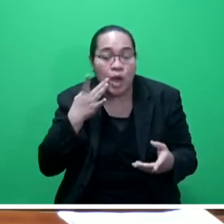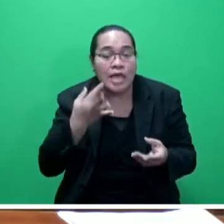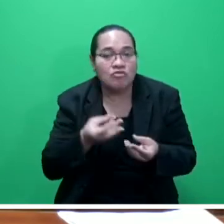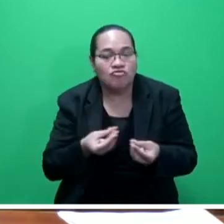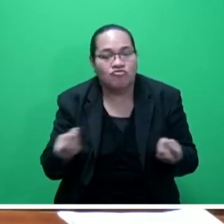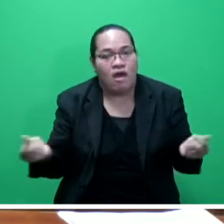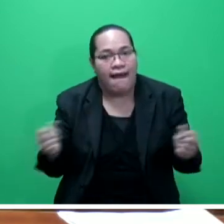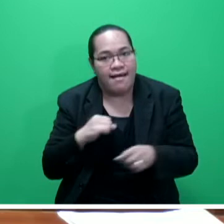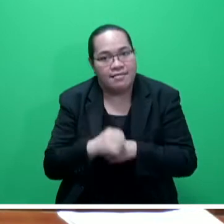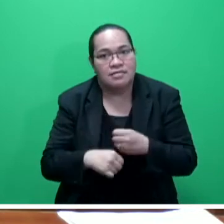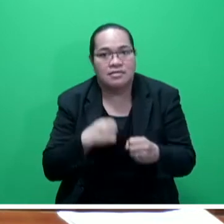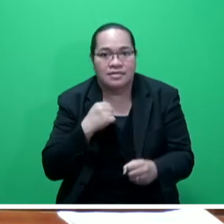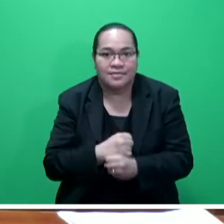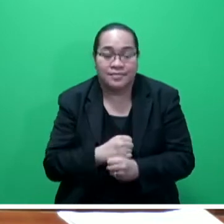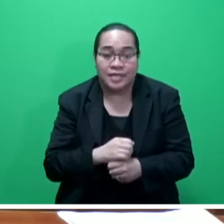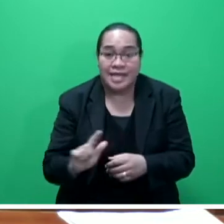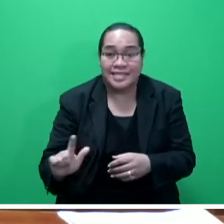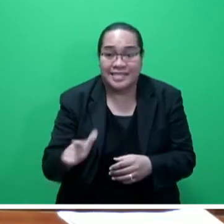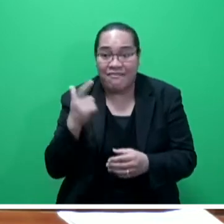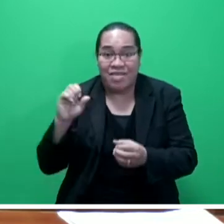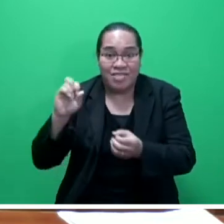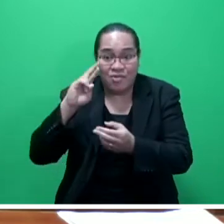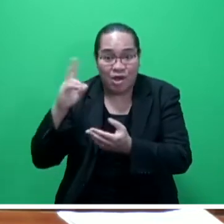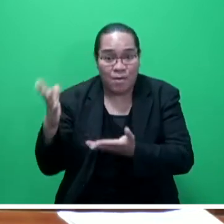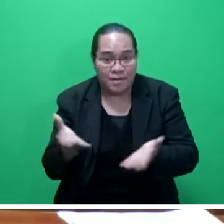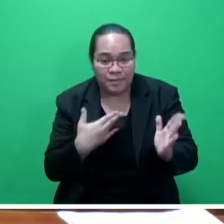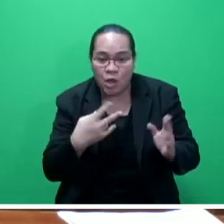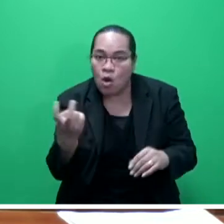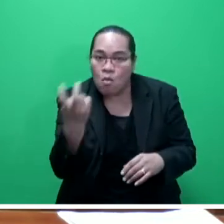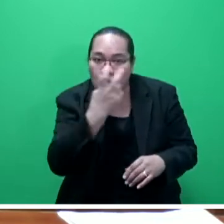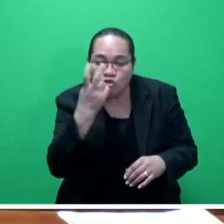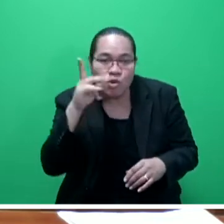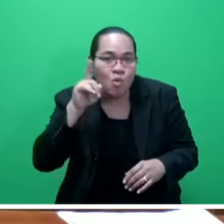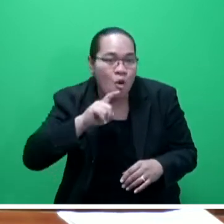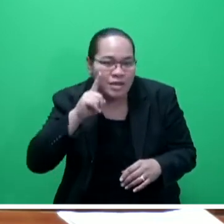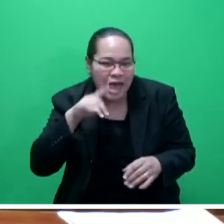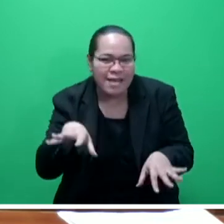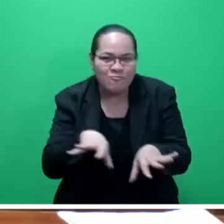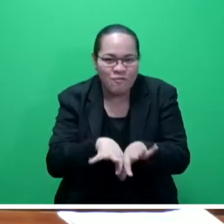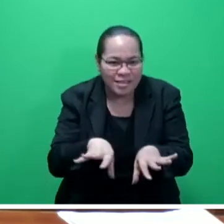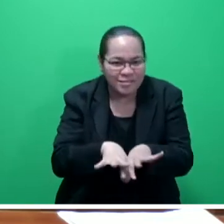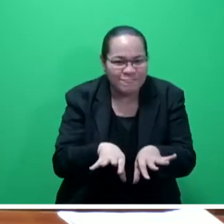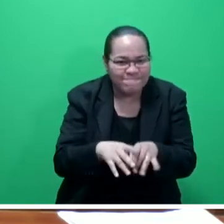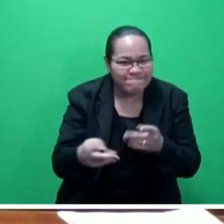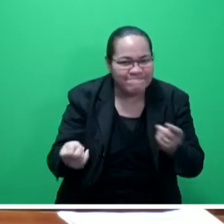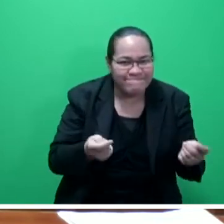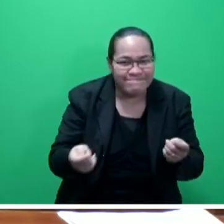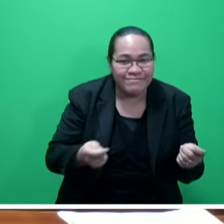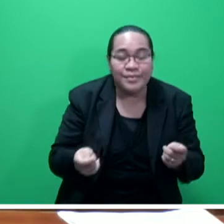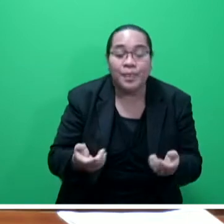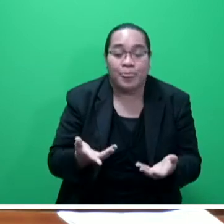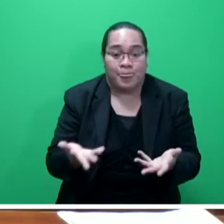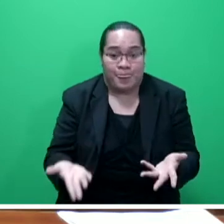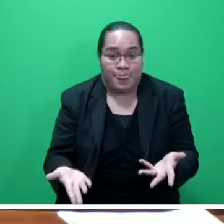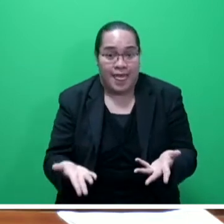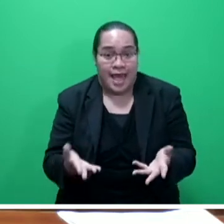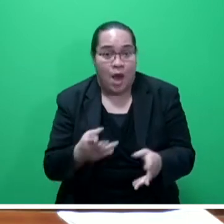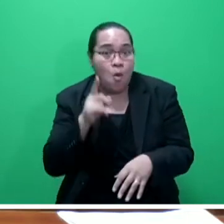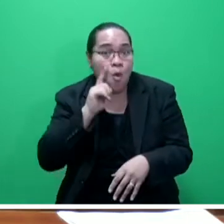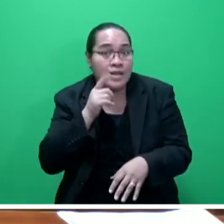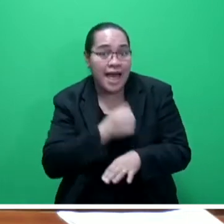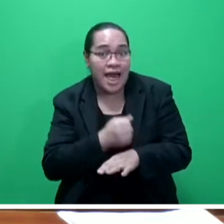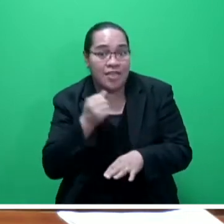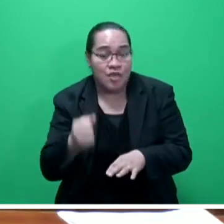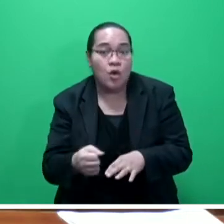periods. For the 7th recommendation, the monitoring of water and waste management services, this is something that the Water